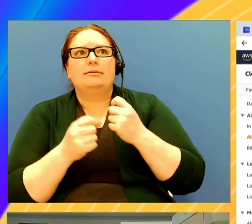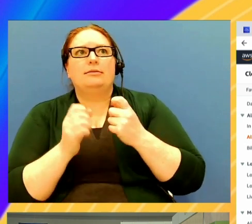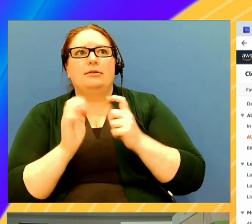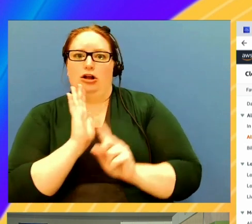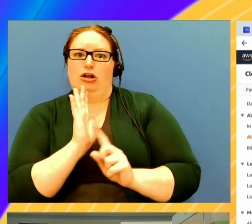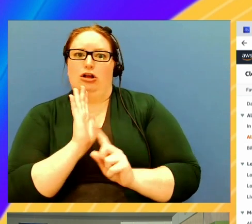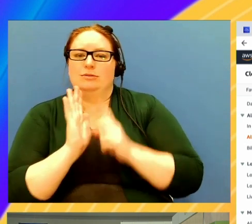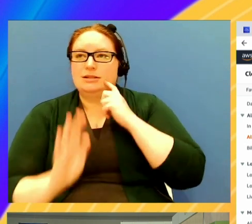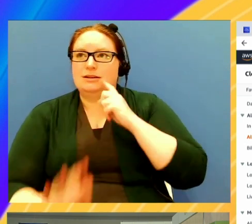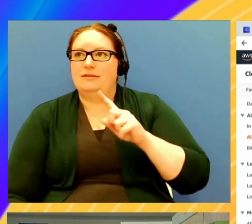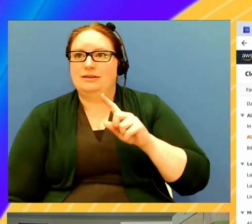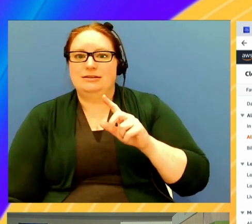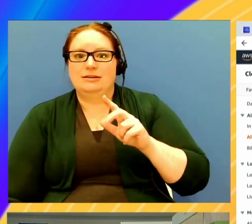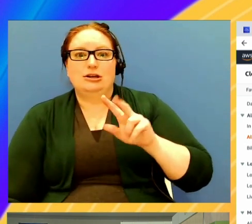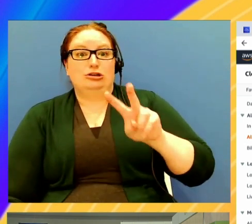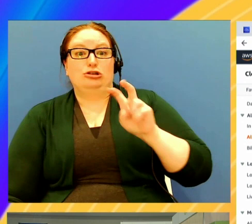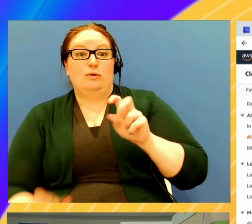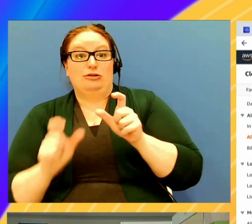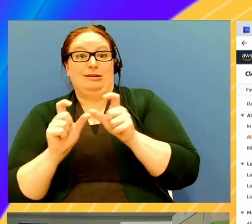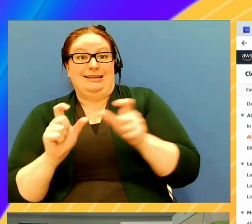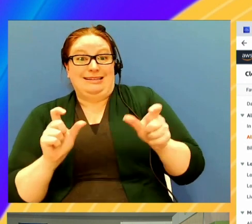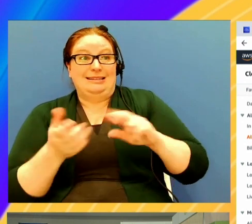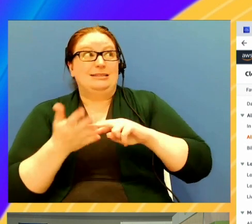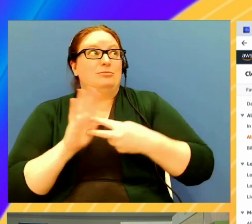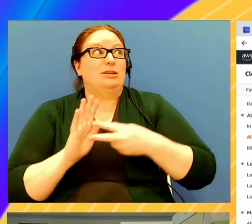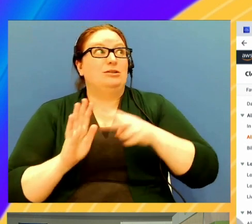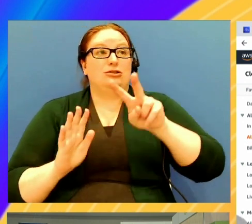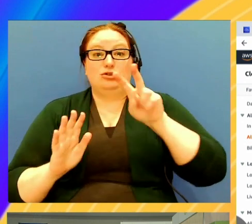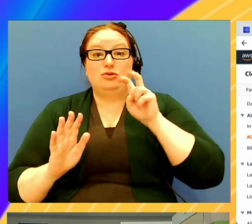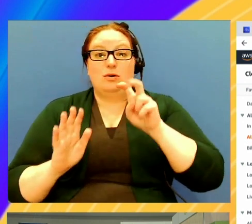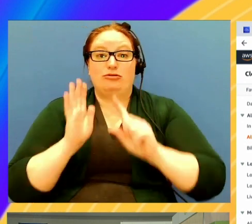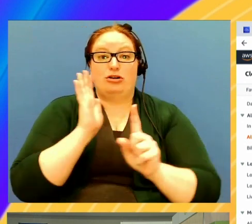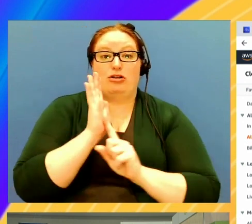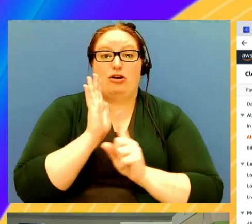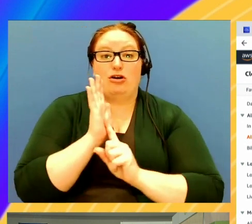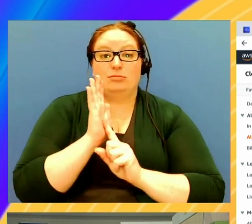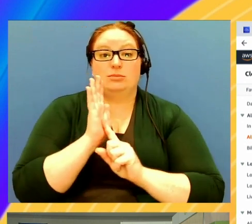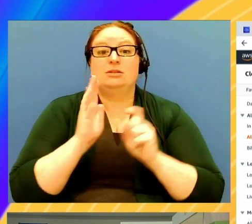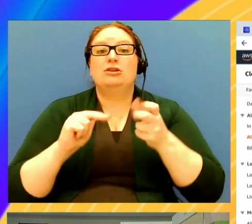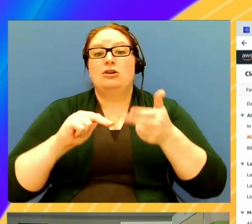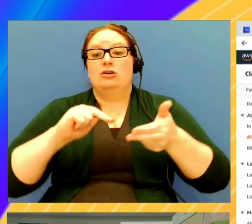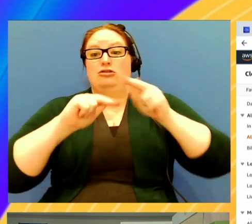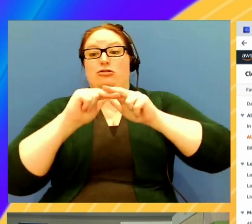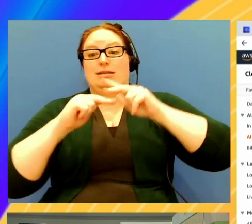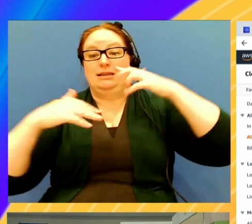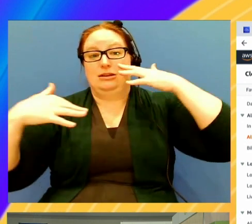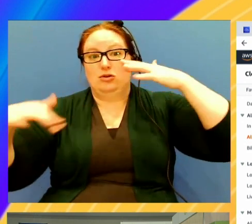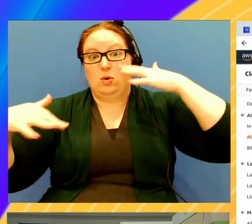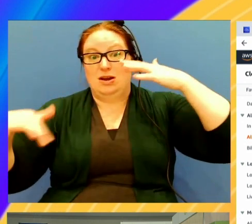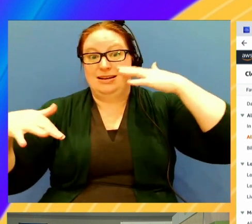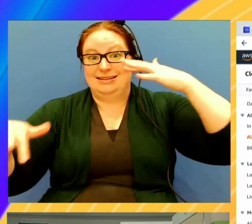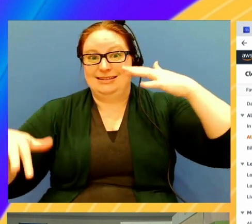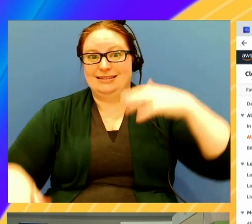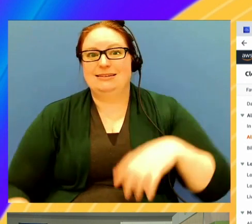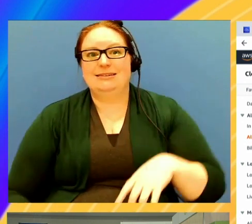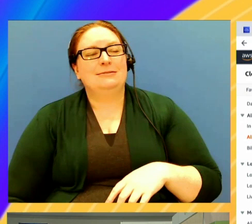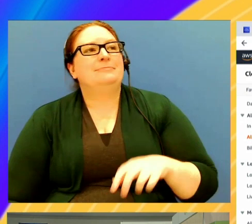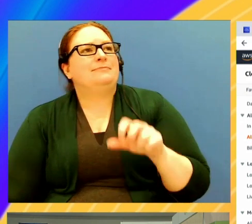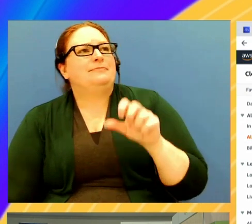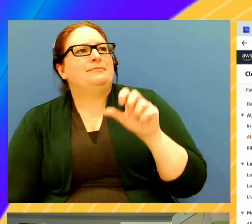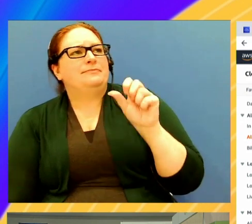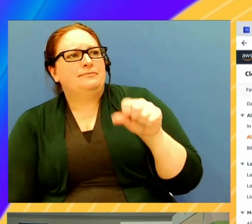it's 200 instances, it means 200 alarms, and you're increasing the the noise. Yeah, so maybe it would be